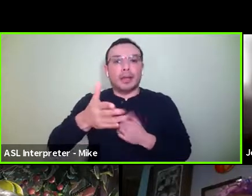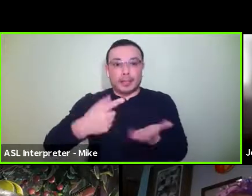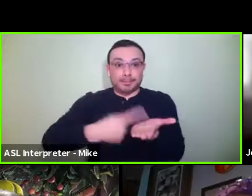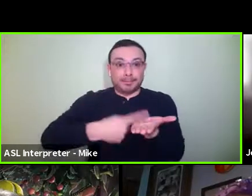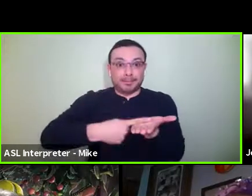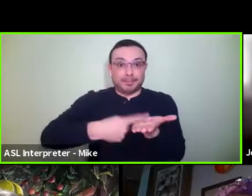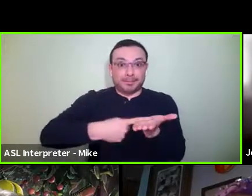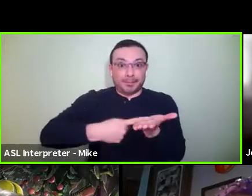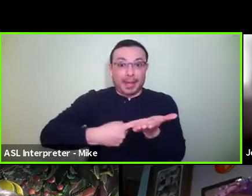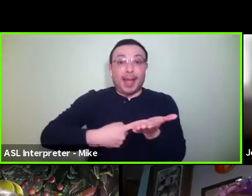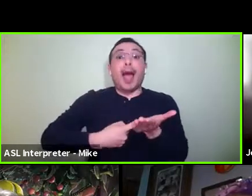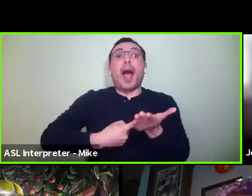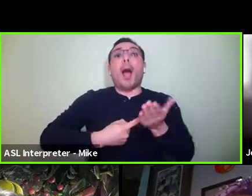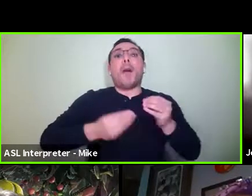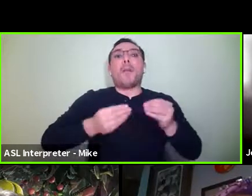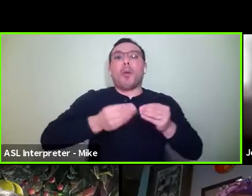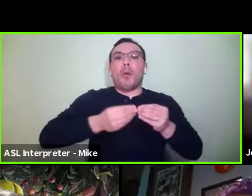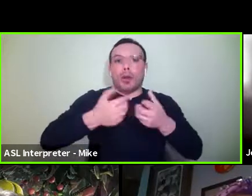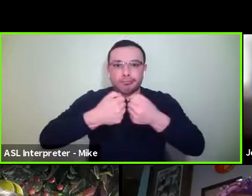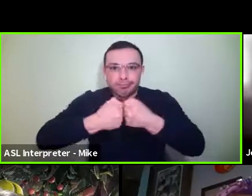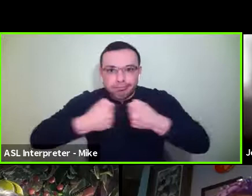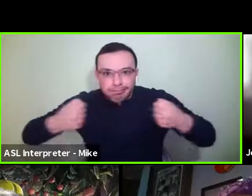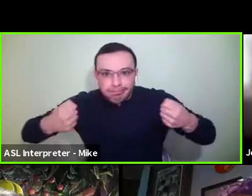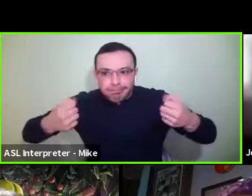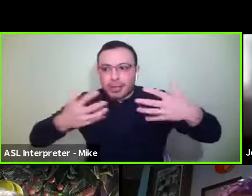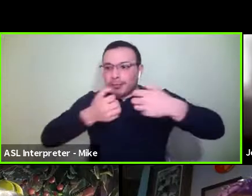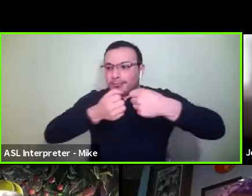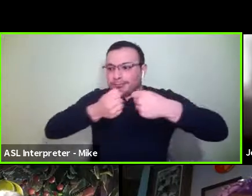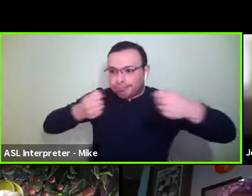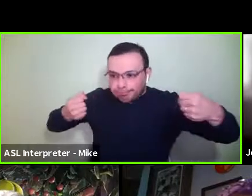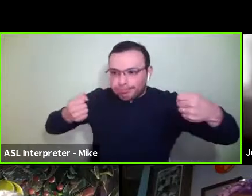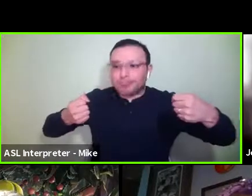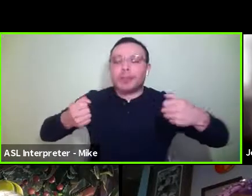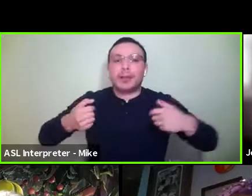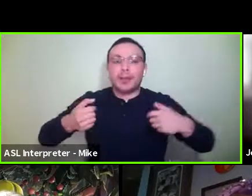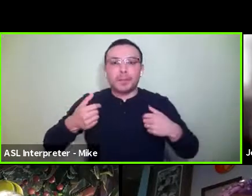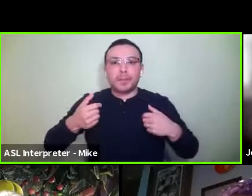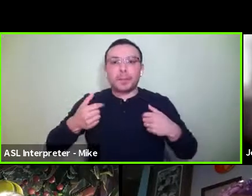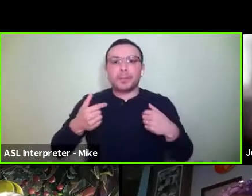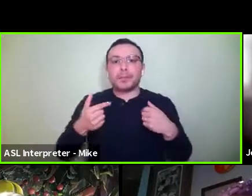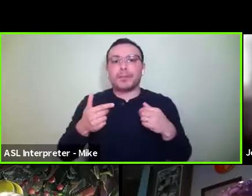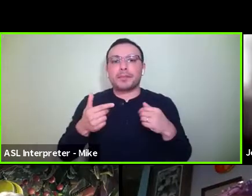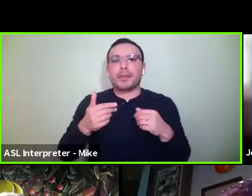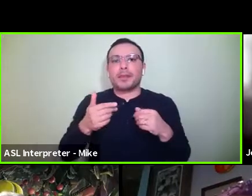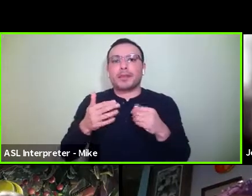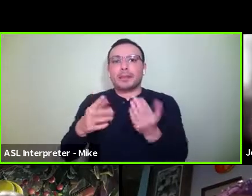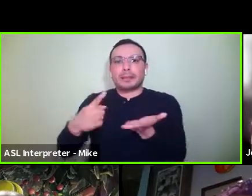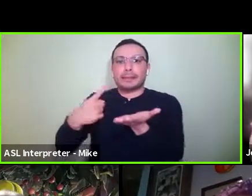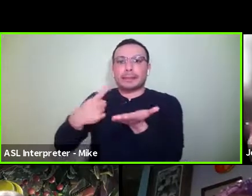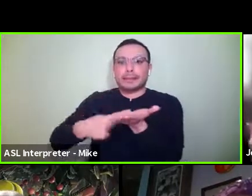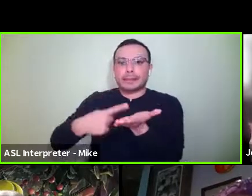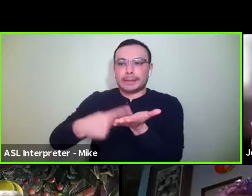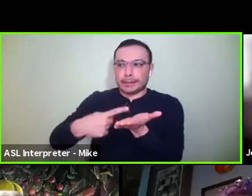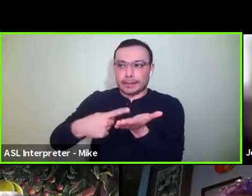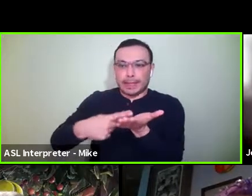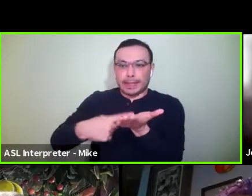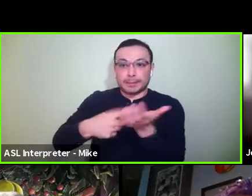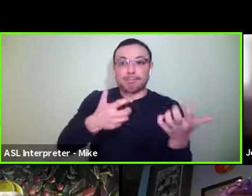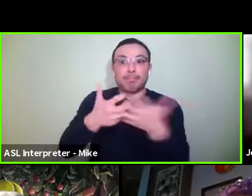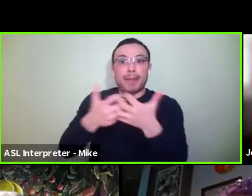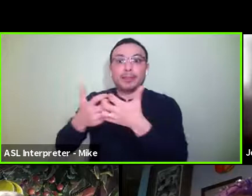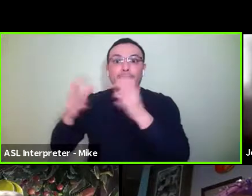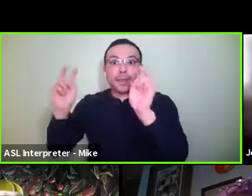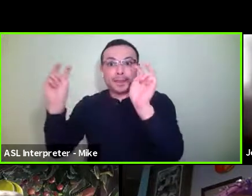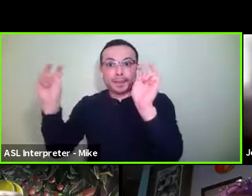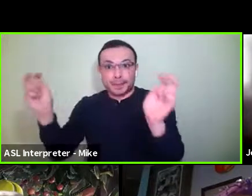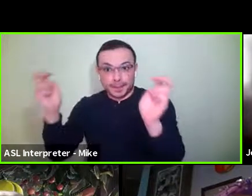even further to one of our primary themes of not only today, but